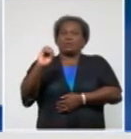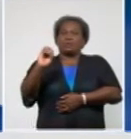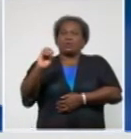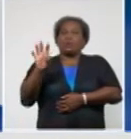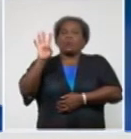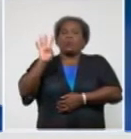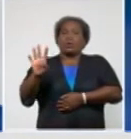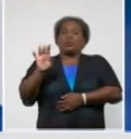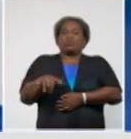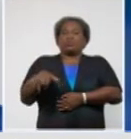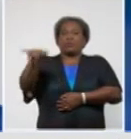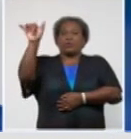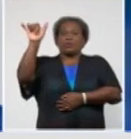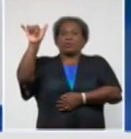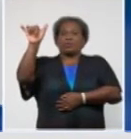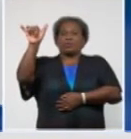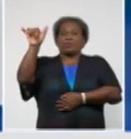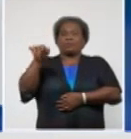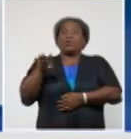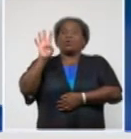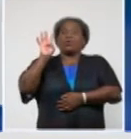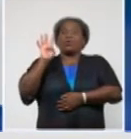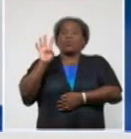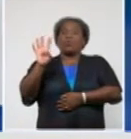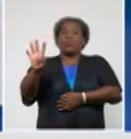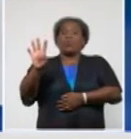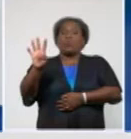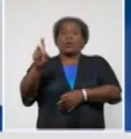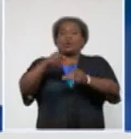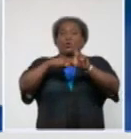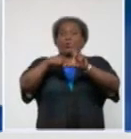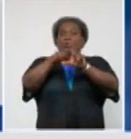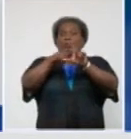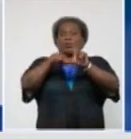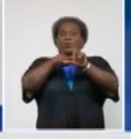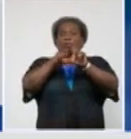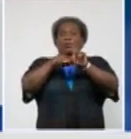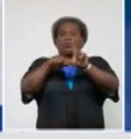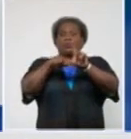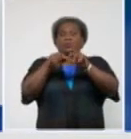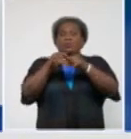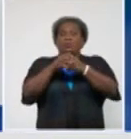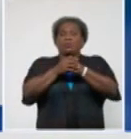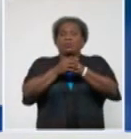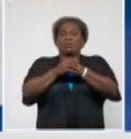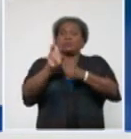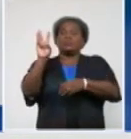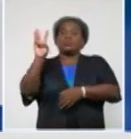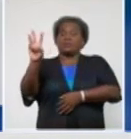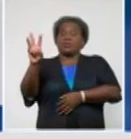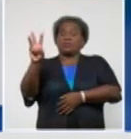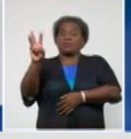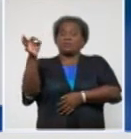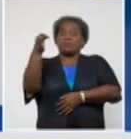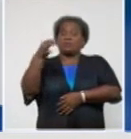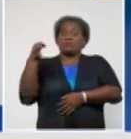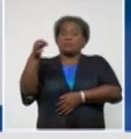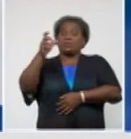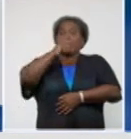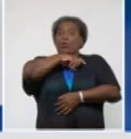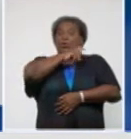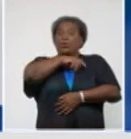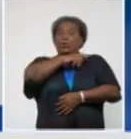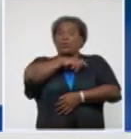to Guanabacoa, La Lisa, Marianao, Centro Habana, and Plaza de la